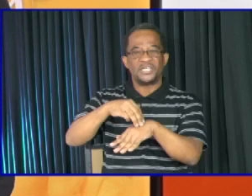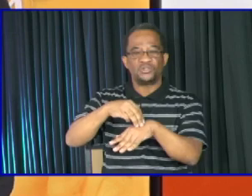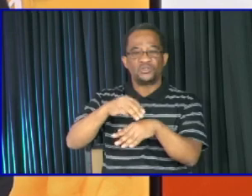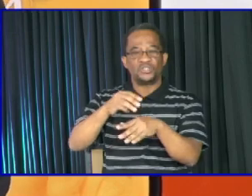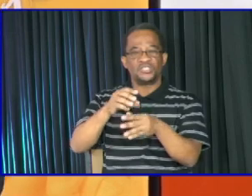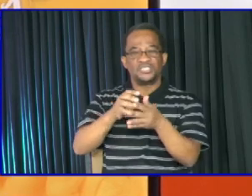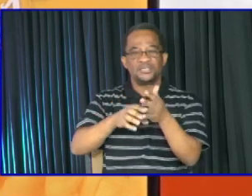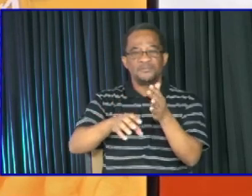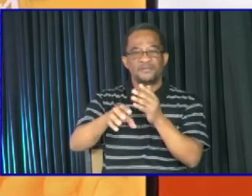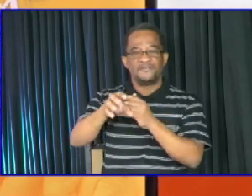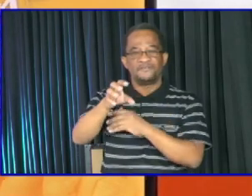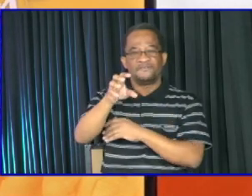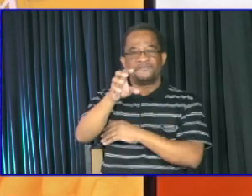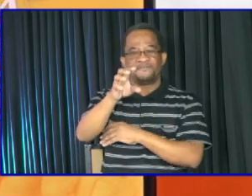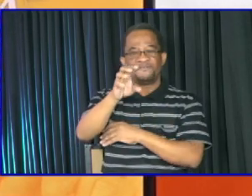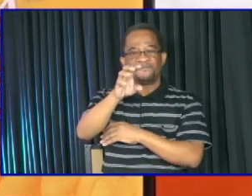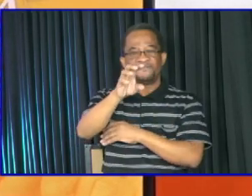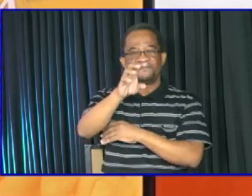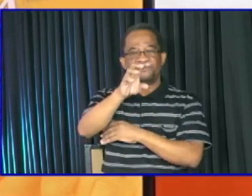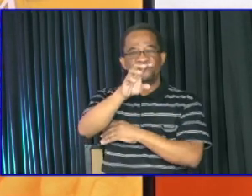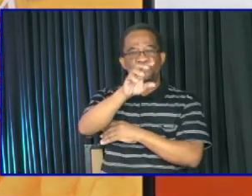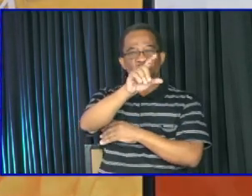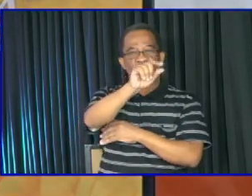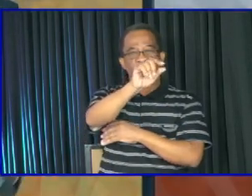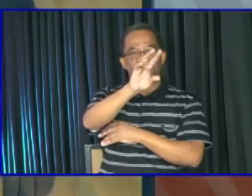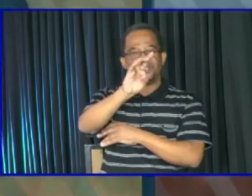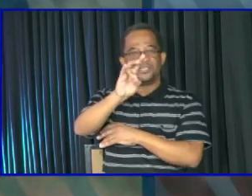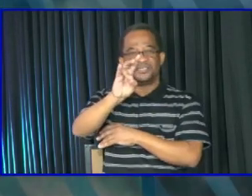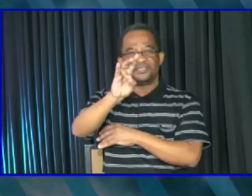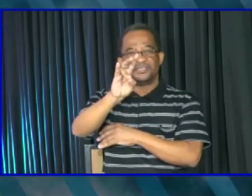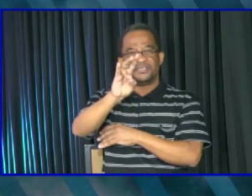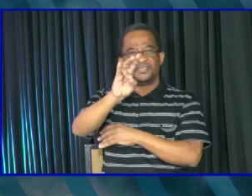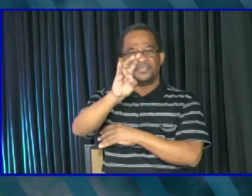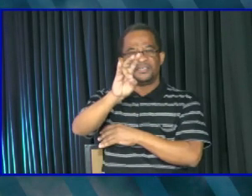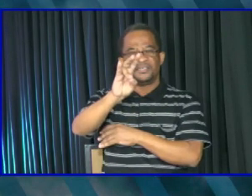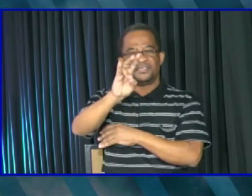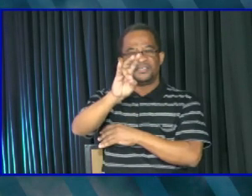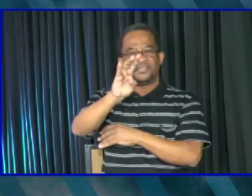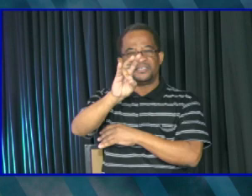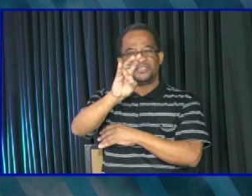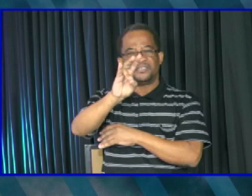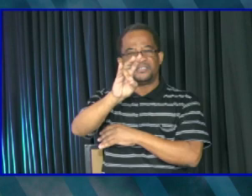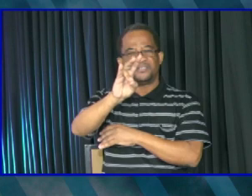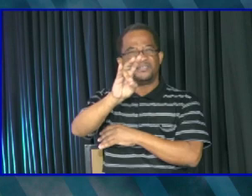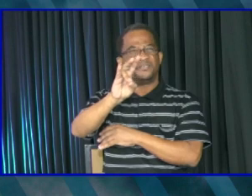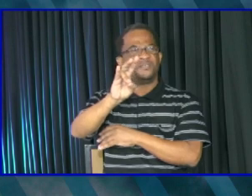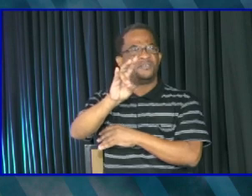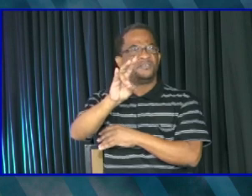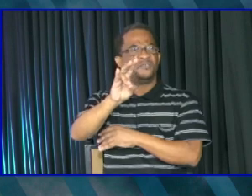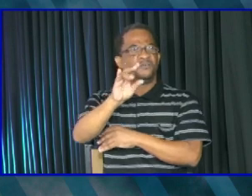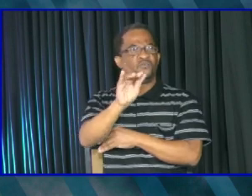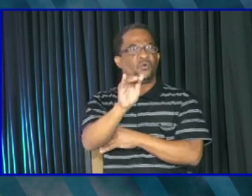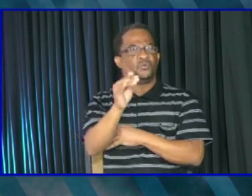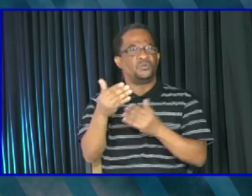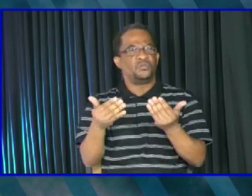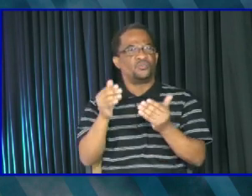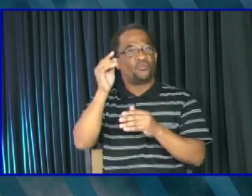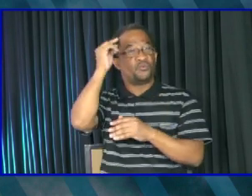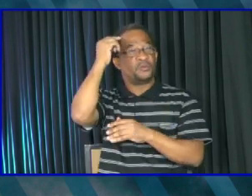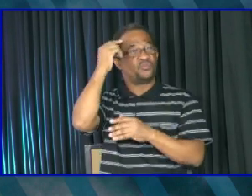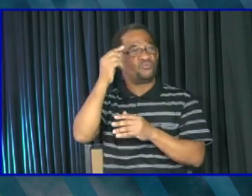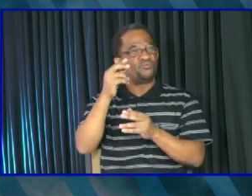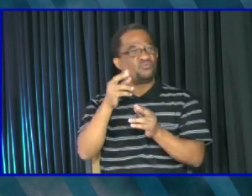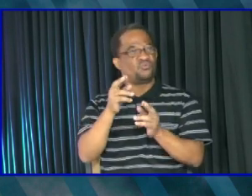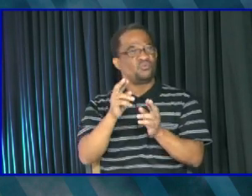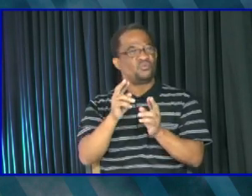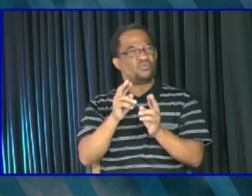Bible reads from verse 15. Now at the feast, the governor was wont to release unto the